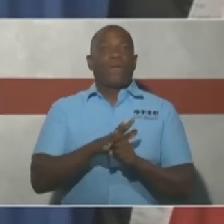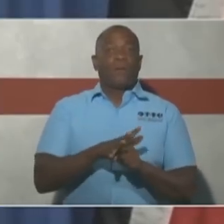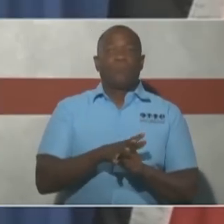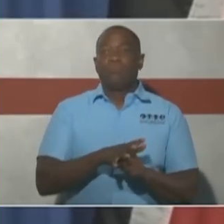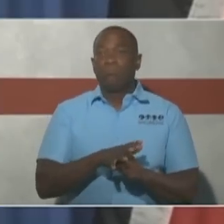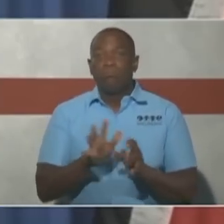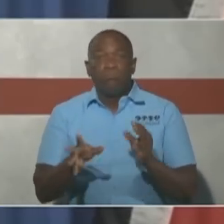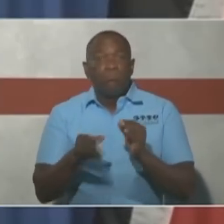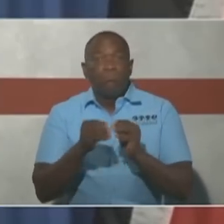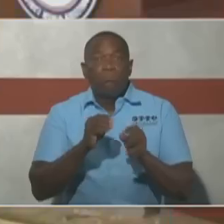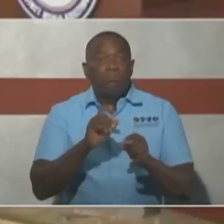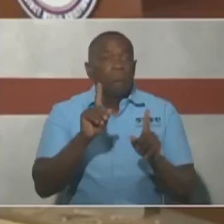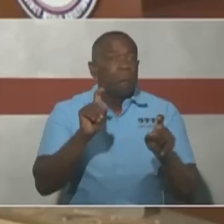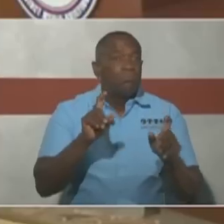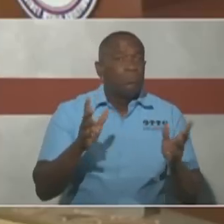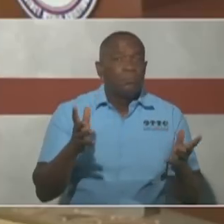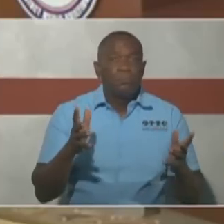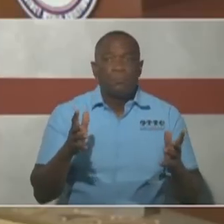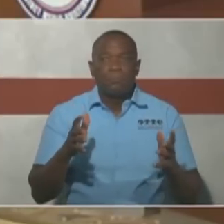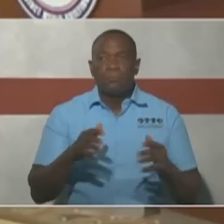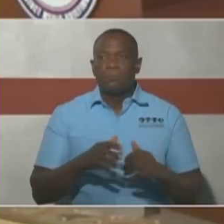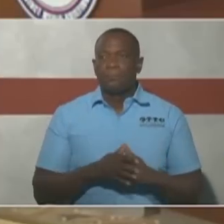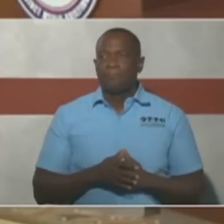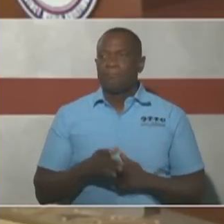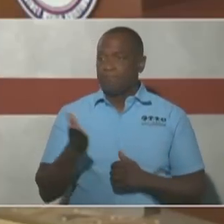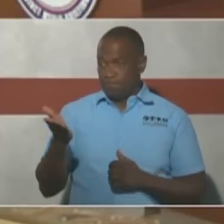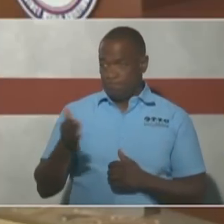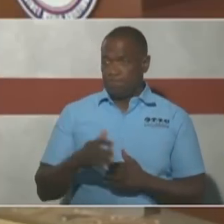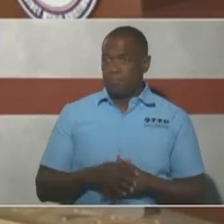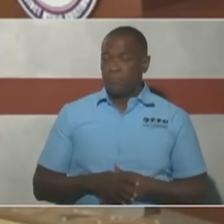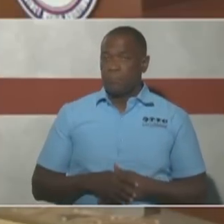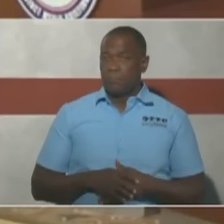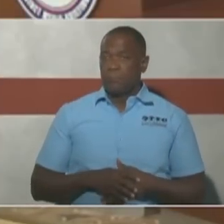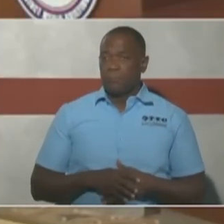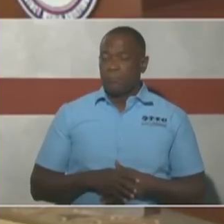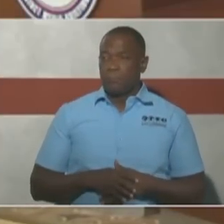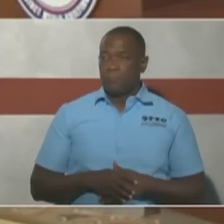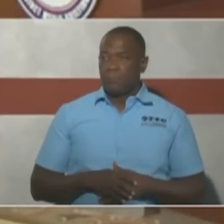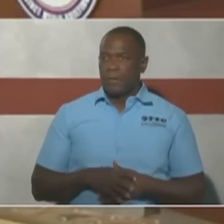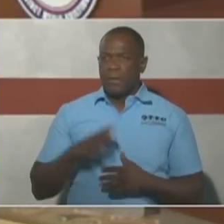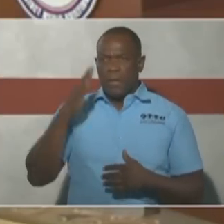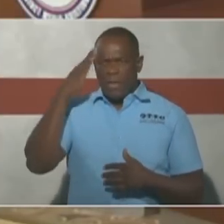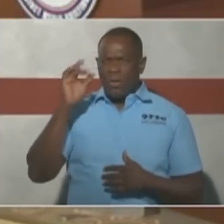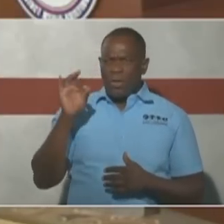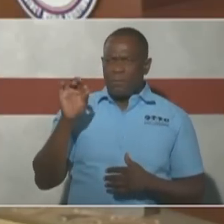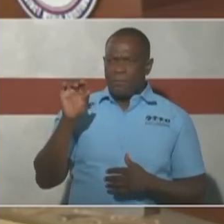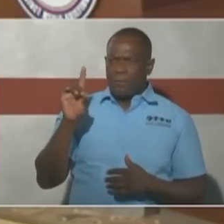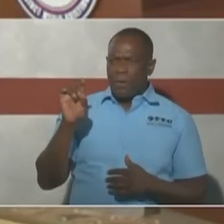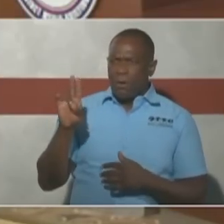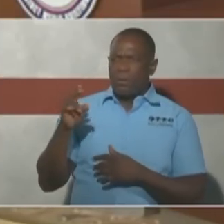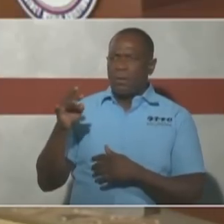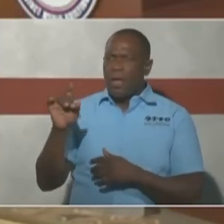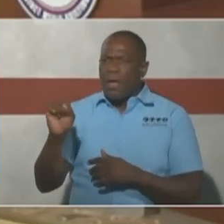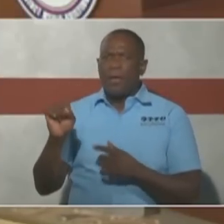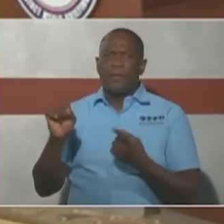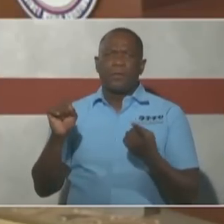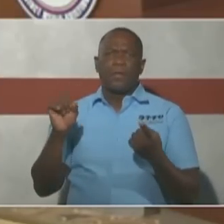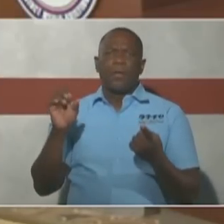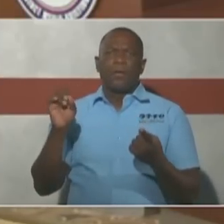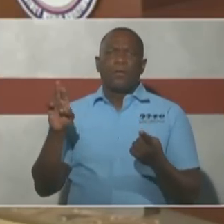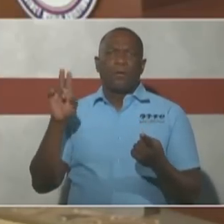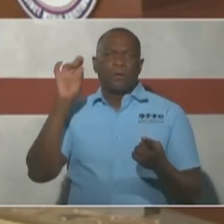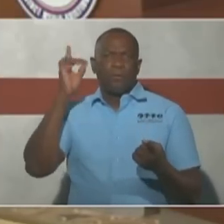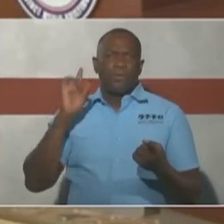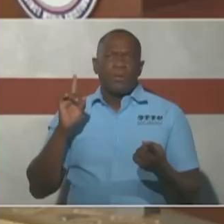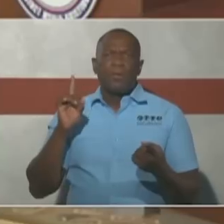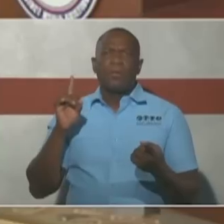population, the level of infection and a variant that is not as virulent, And because we have